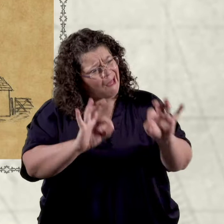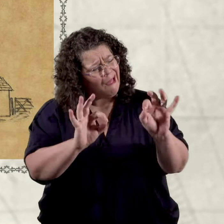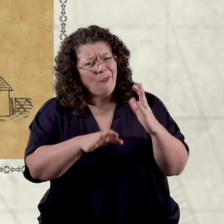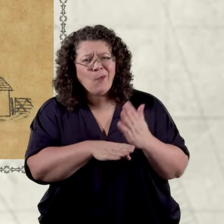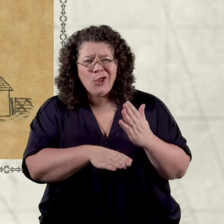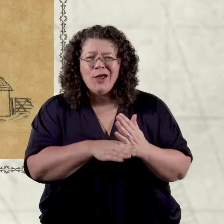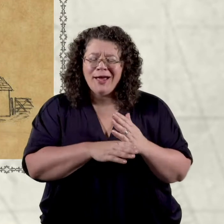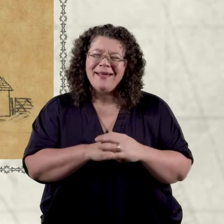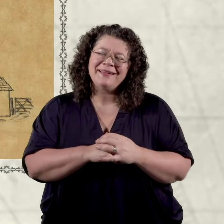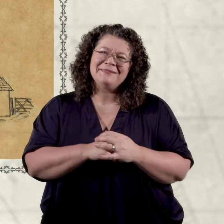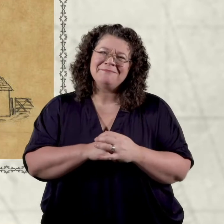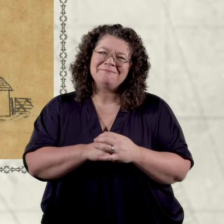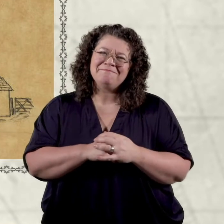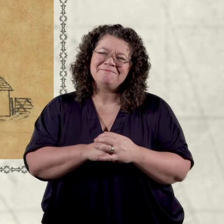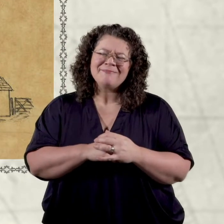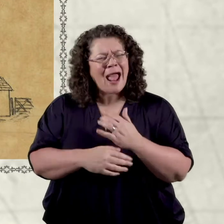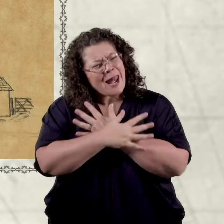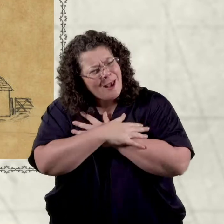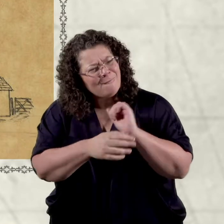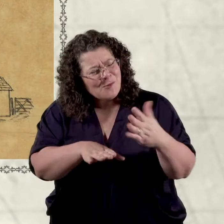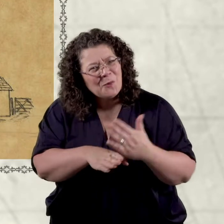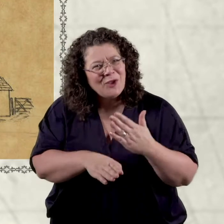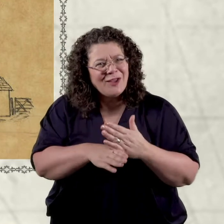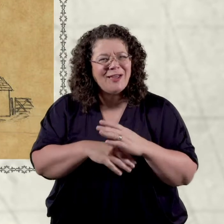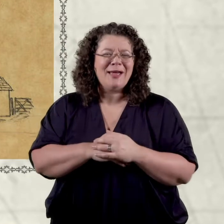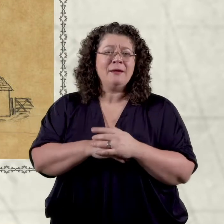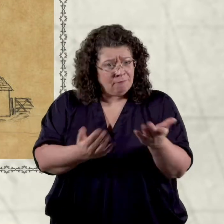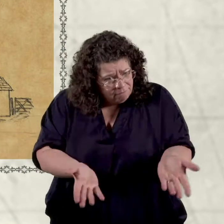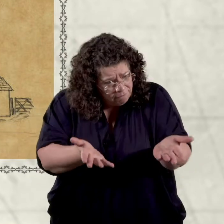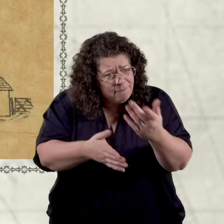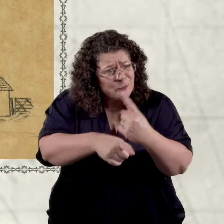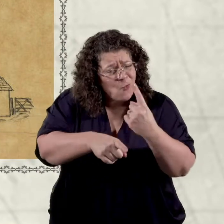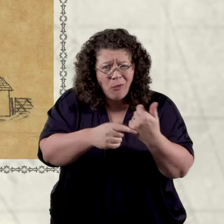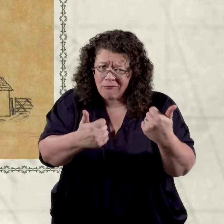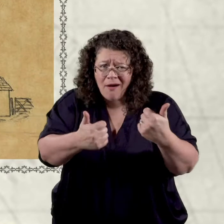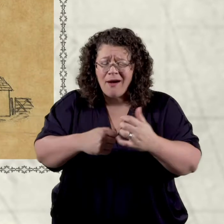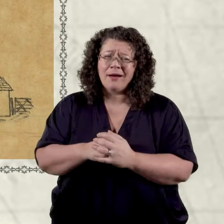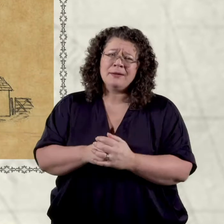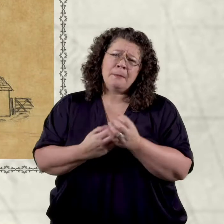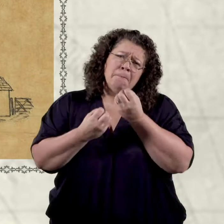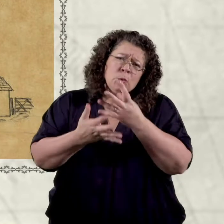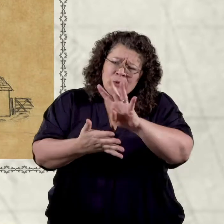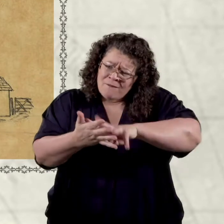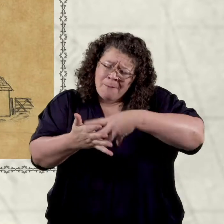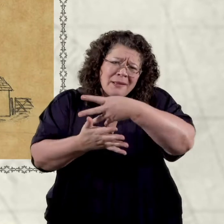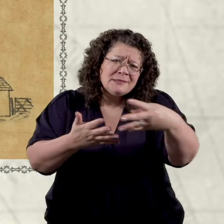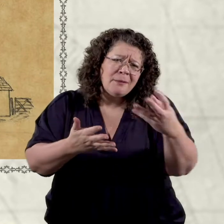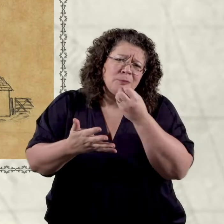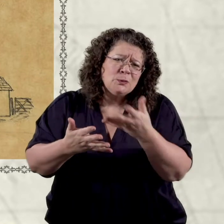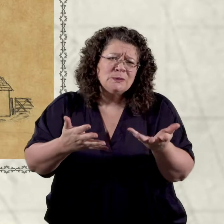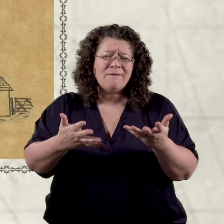Excellent work." "I love your work. Yes, you may talk. Beautiful